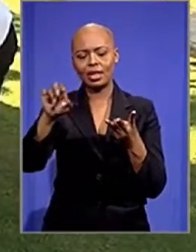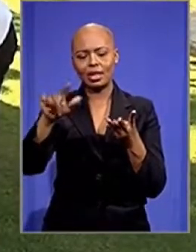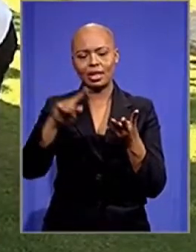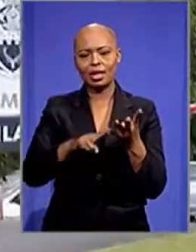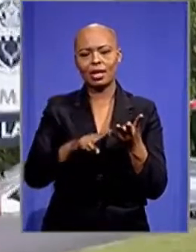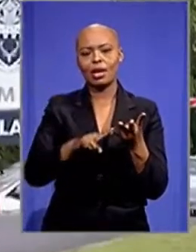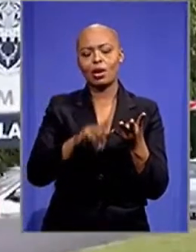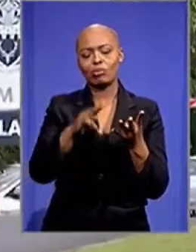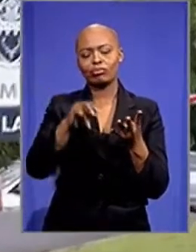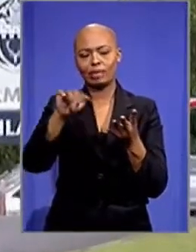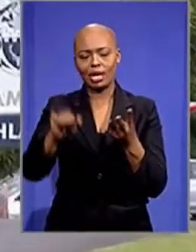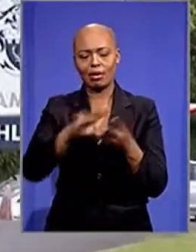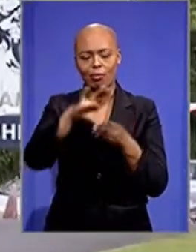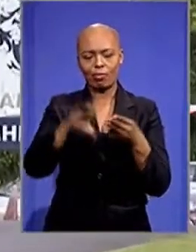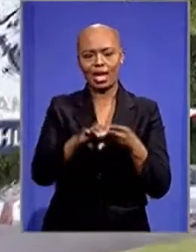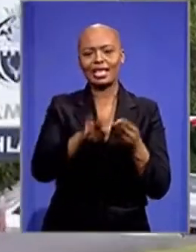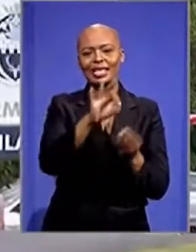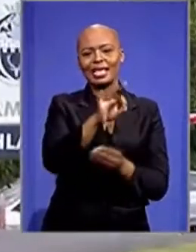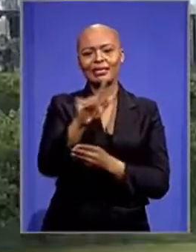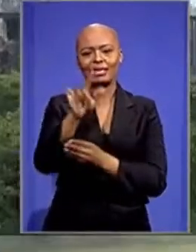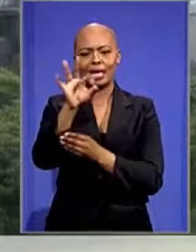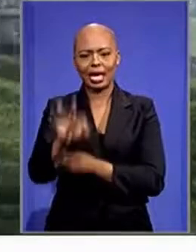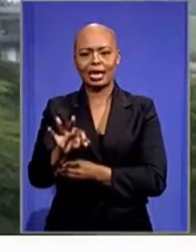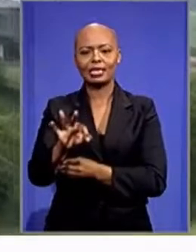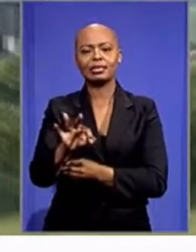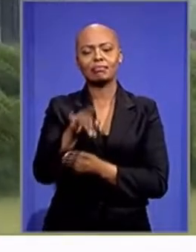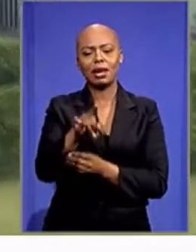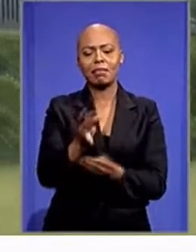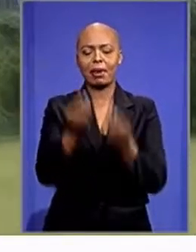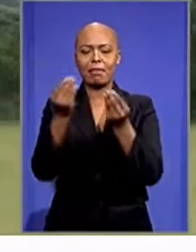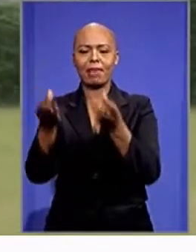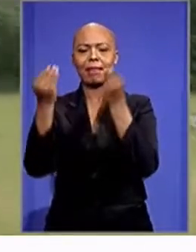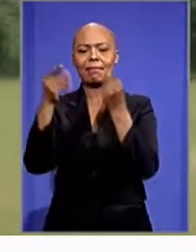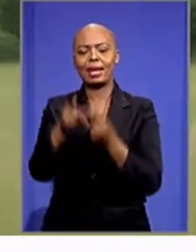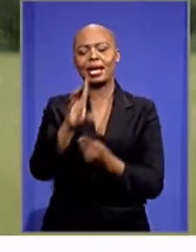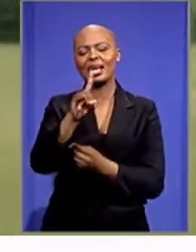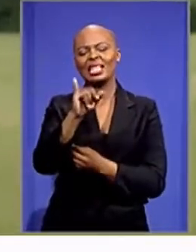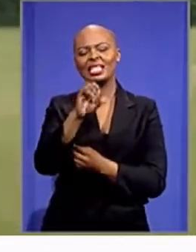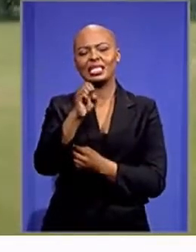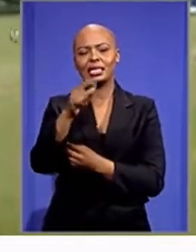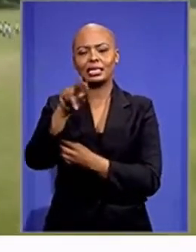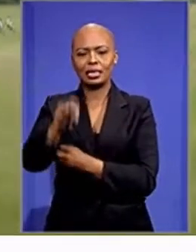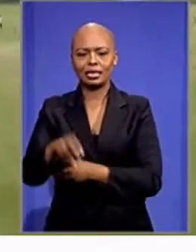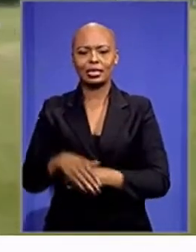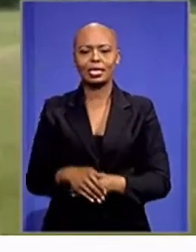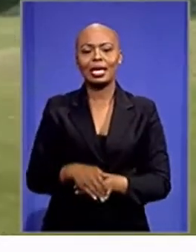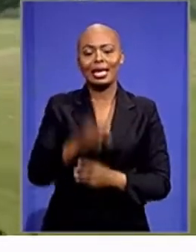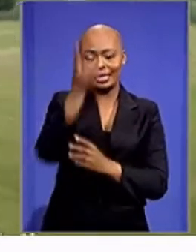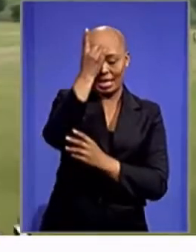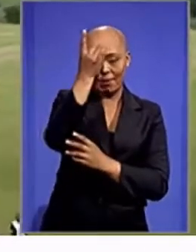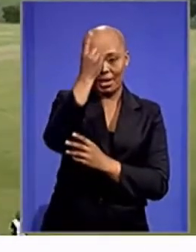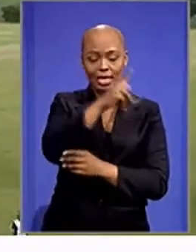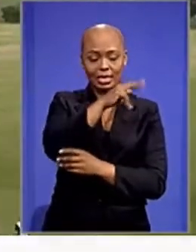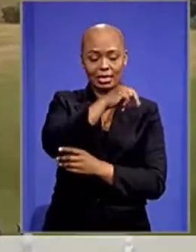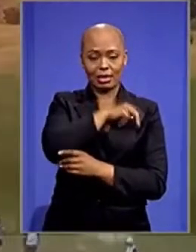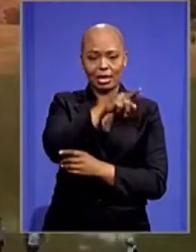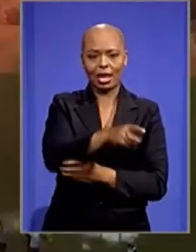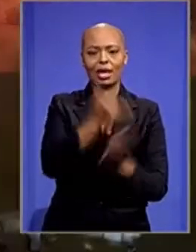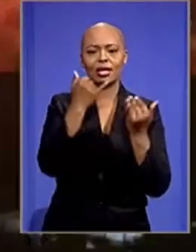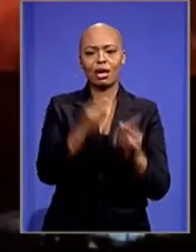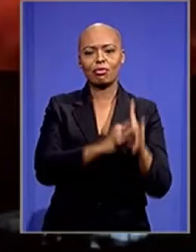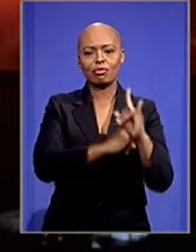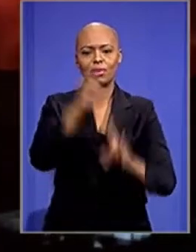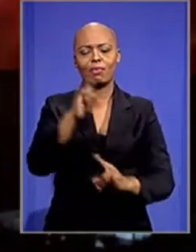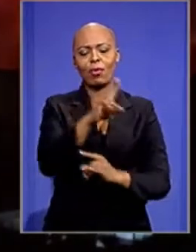379. Athe le Freedom House umhlanga Durban KwaZulu-Natal barutwana ba pasitse ka 100% le ha empa ho bile le tshitiso nakong